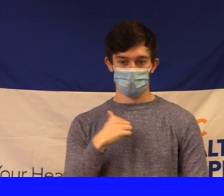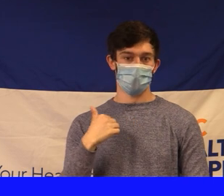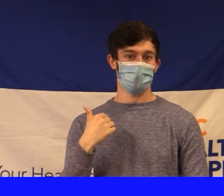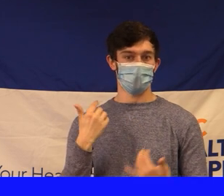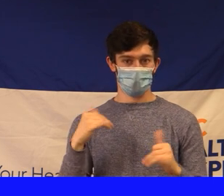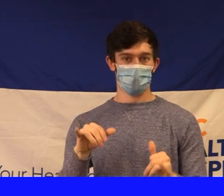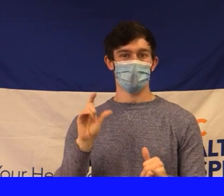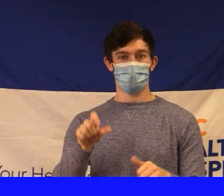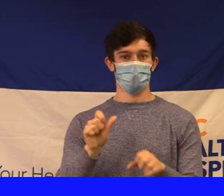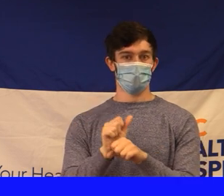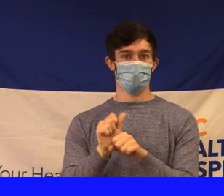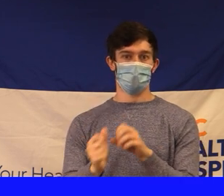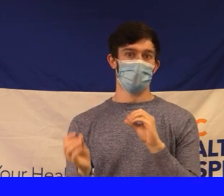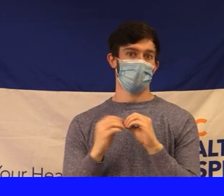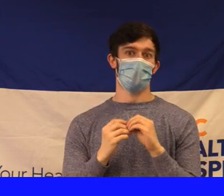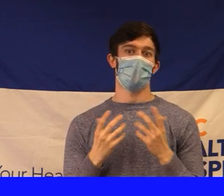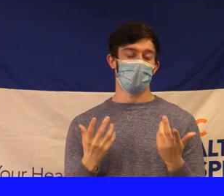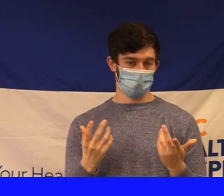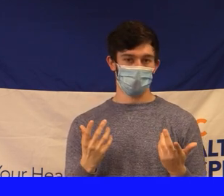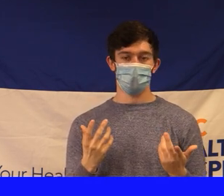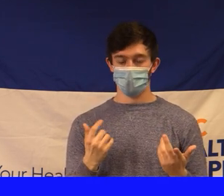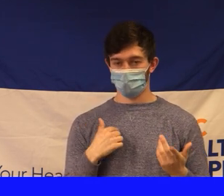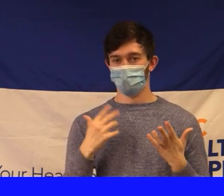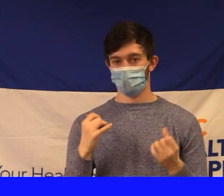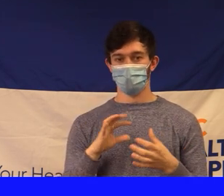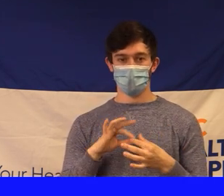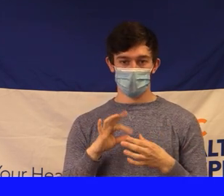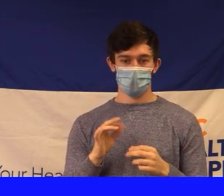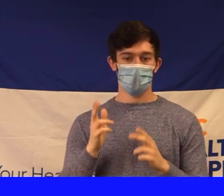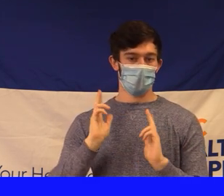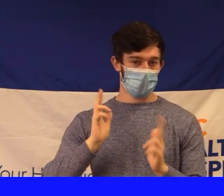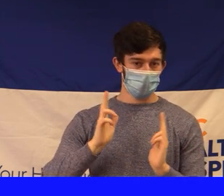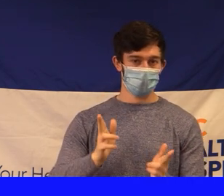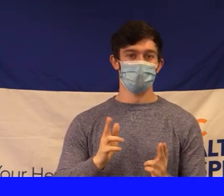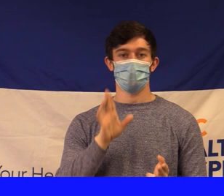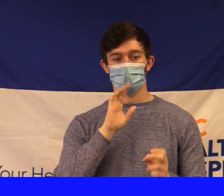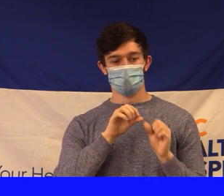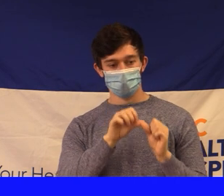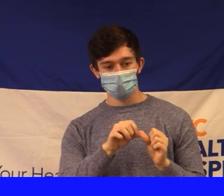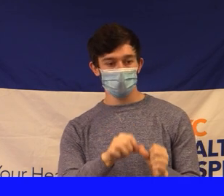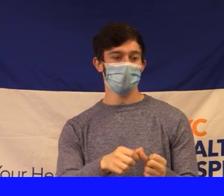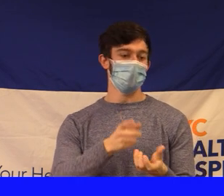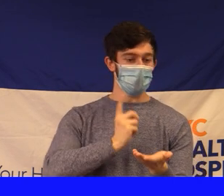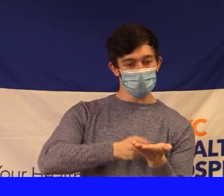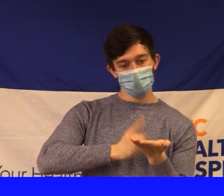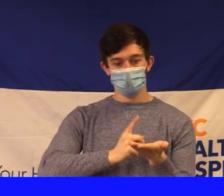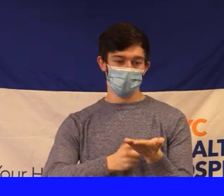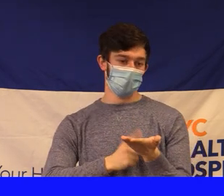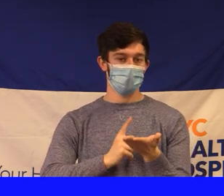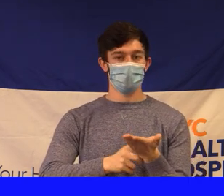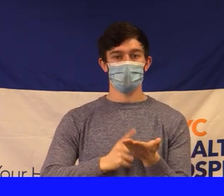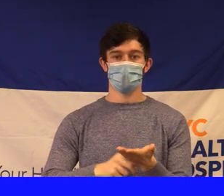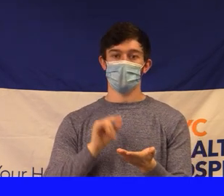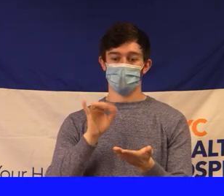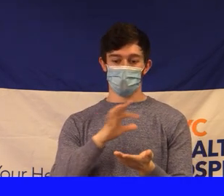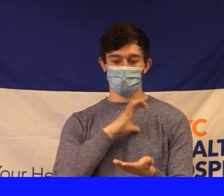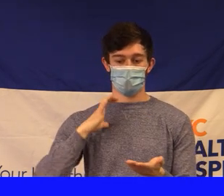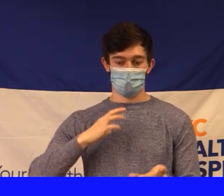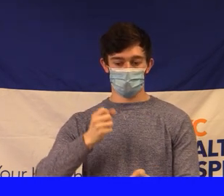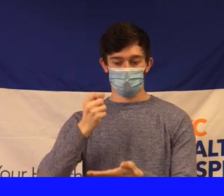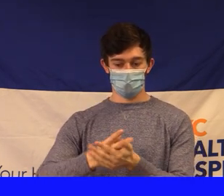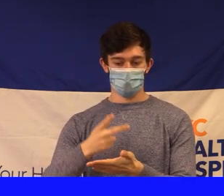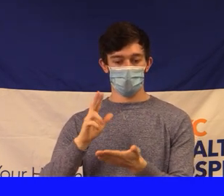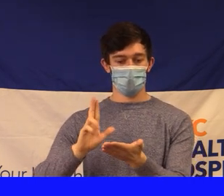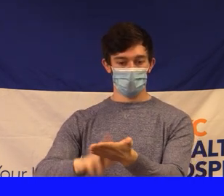do. So I think at the outset, I would like to say discussions with Hunter on this remain ongoing. And you know, should this committee approve